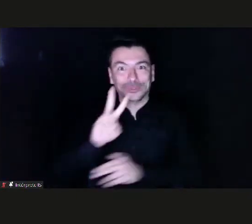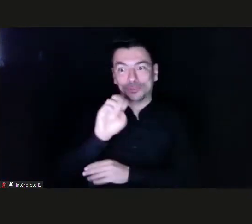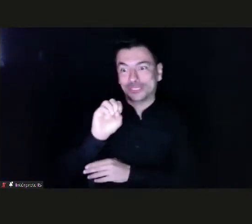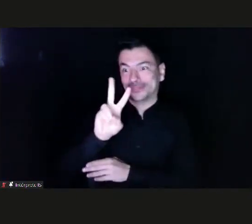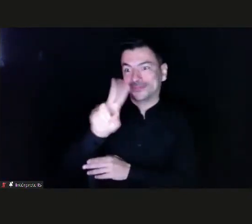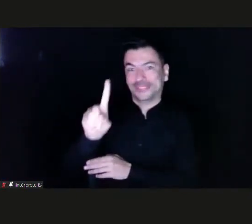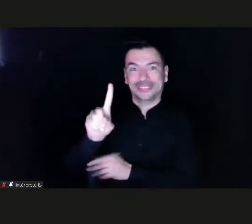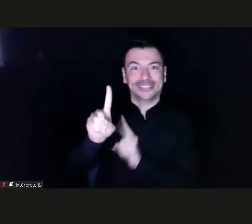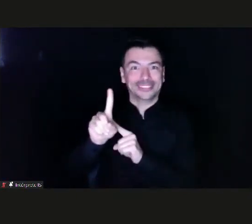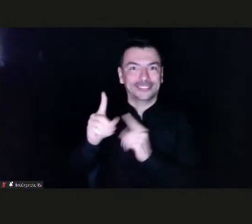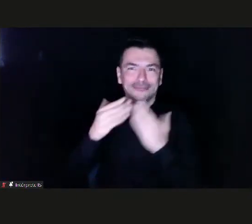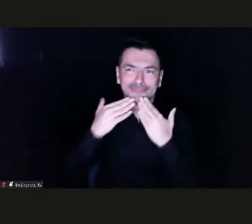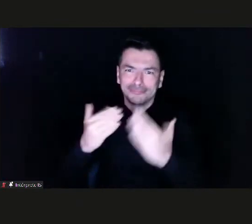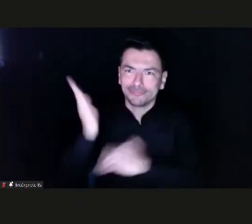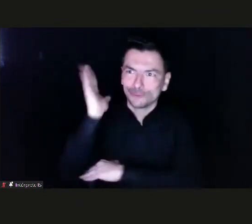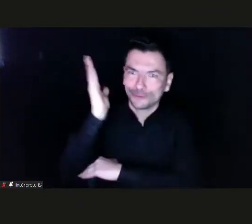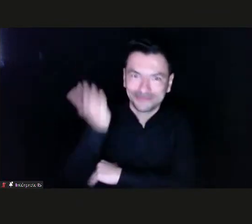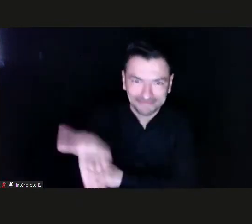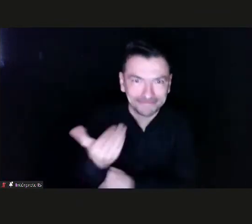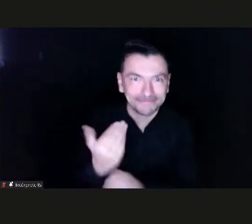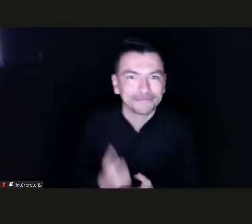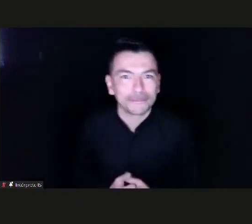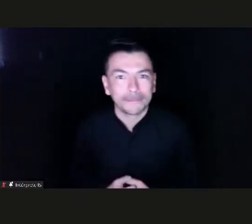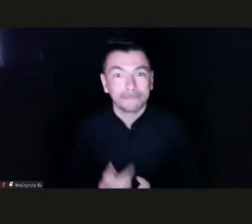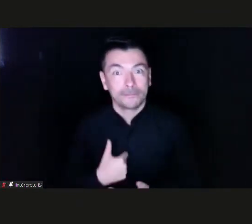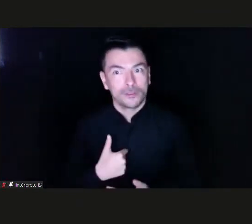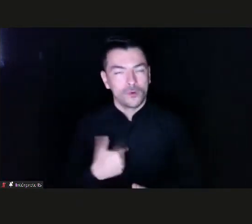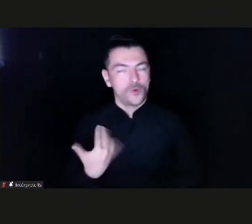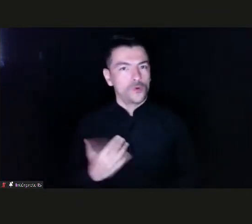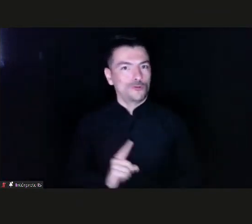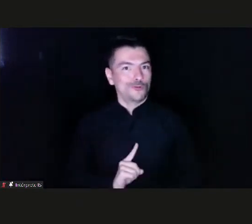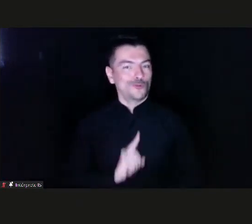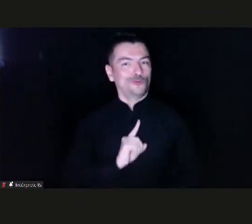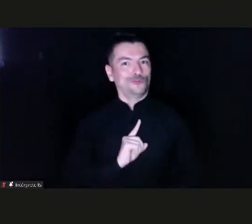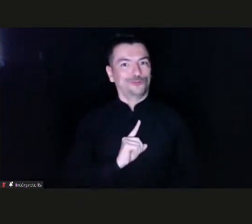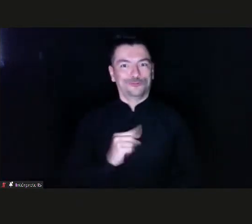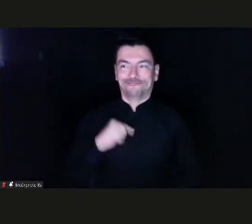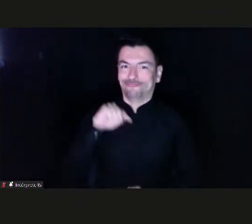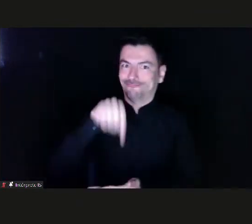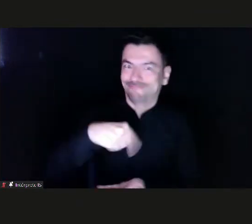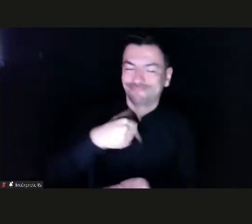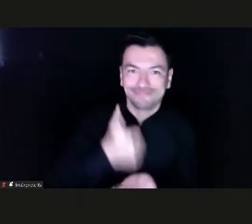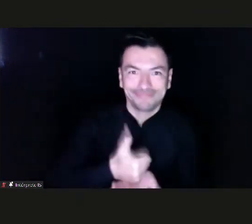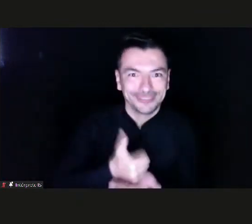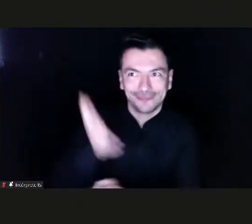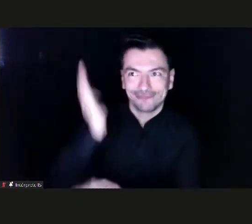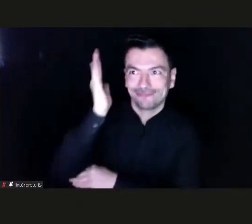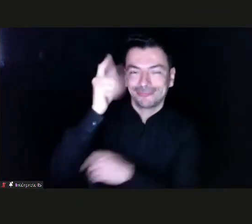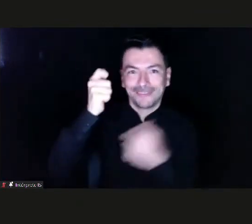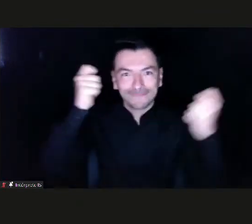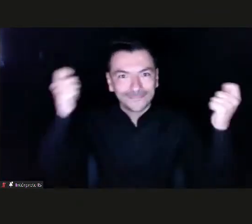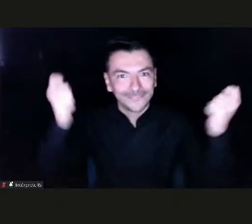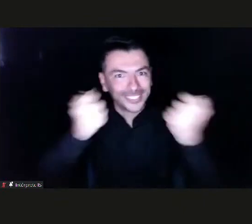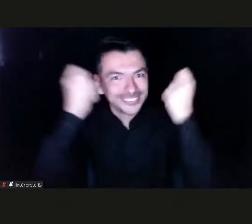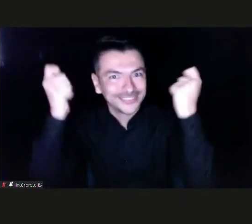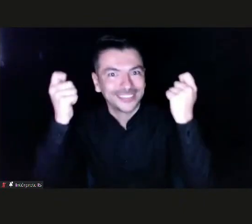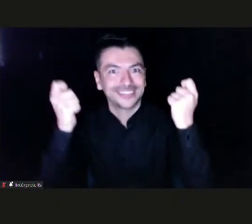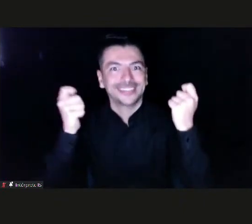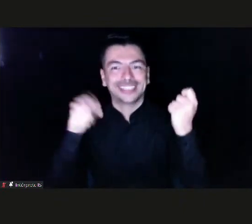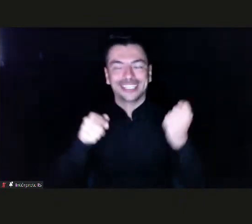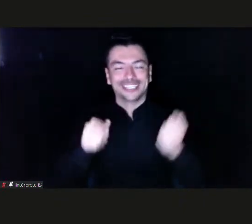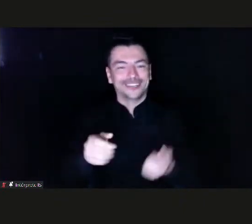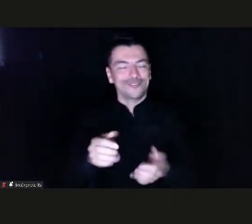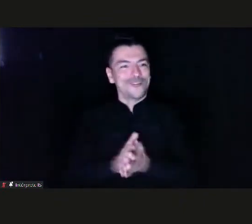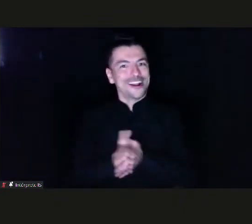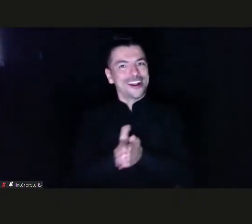we want to congratulate the main organizers, UNCTAD, REDLAS, for all the efforts which were